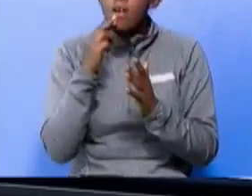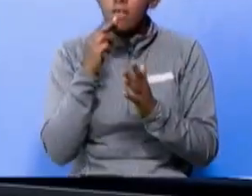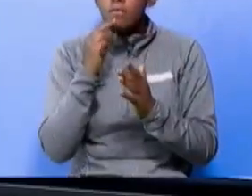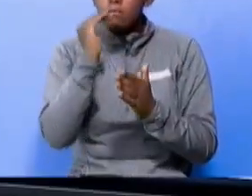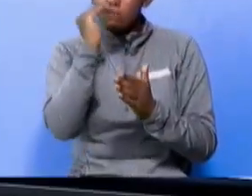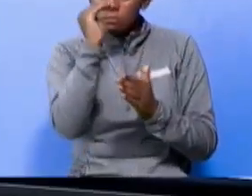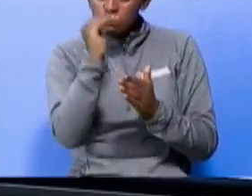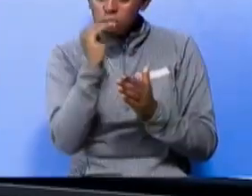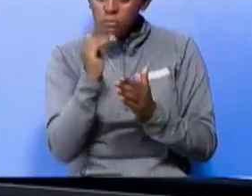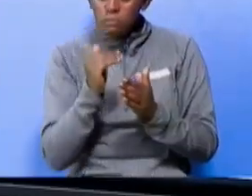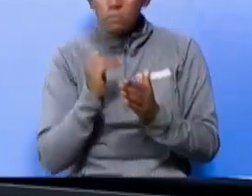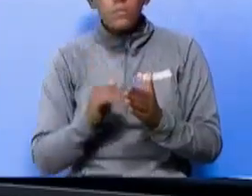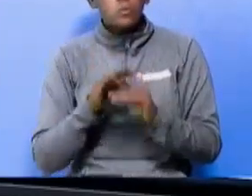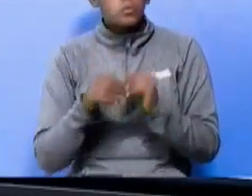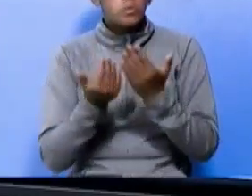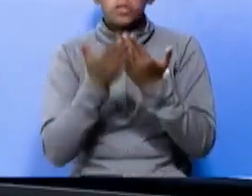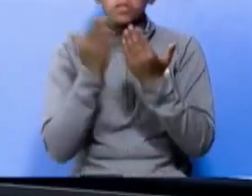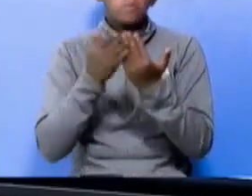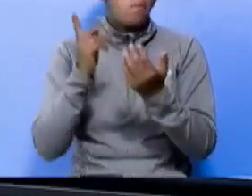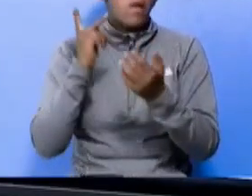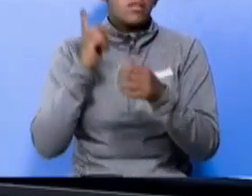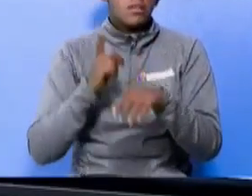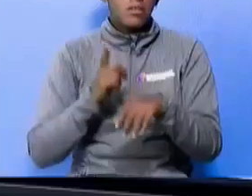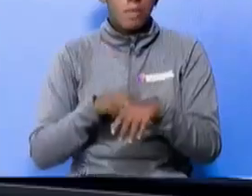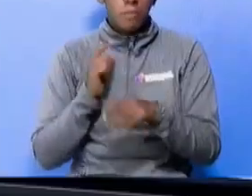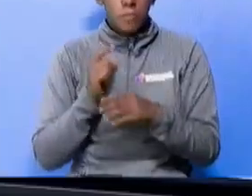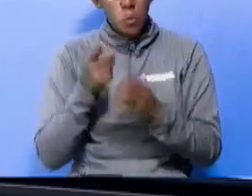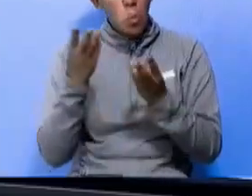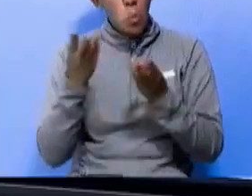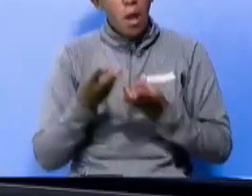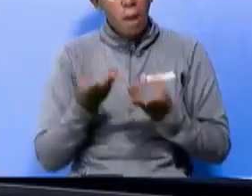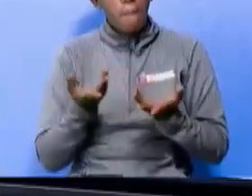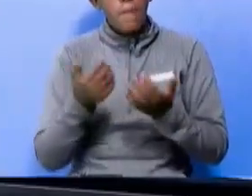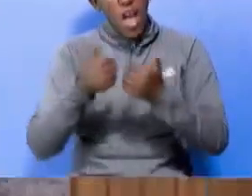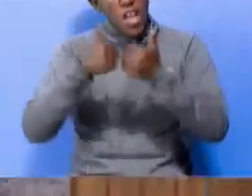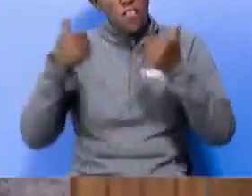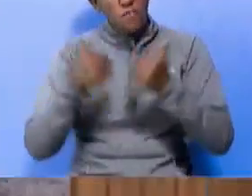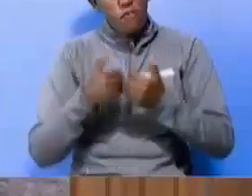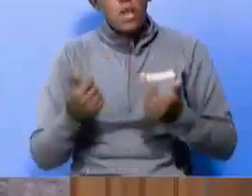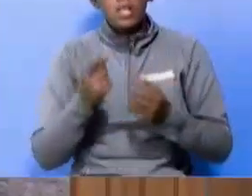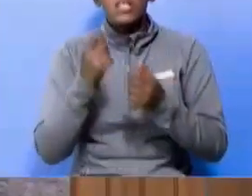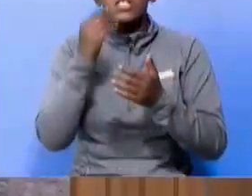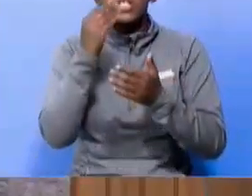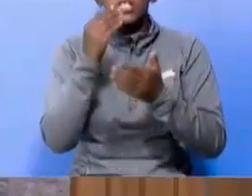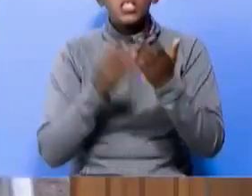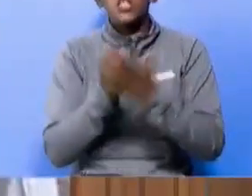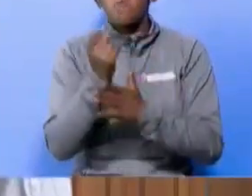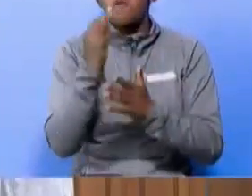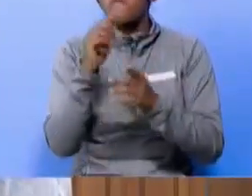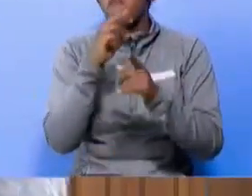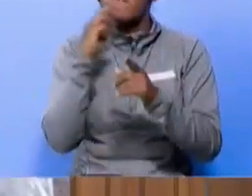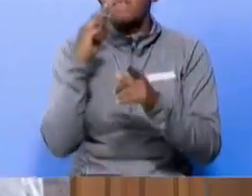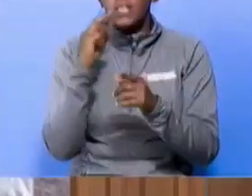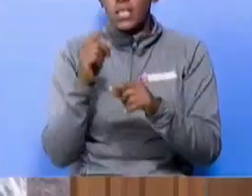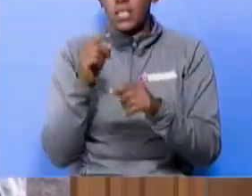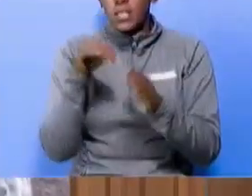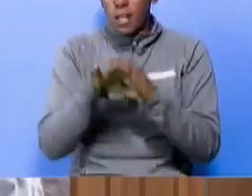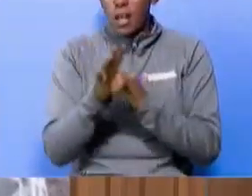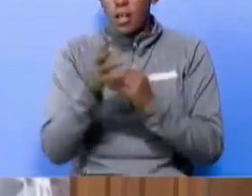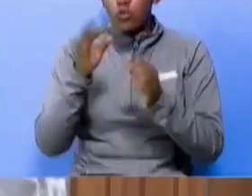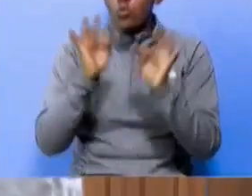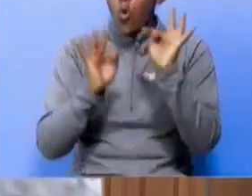written in the form of what? Simple past tense. You are welcome to identify. Some of the verbs belongs to